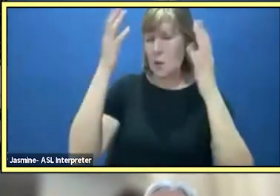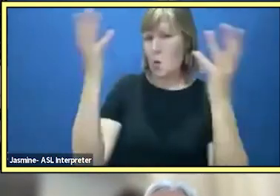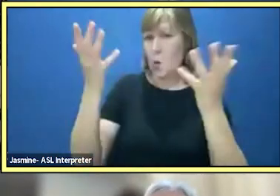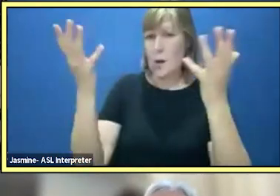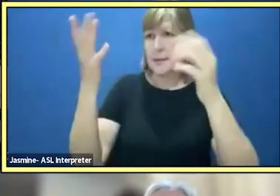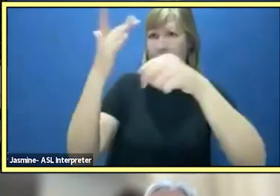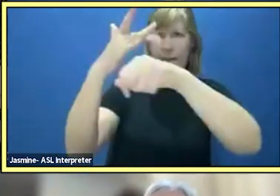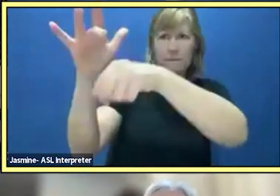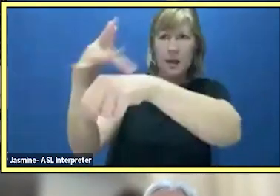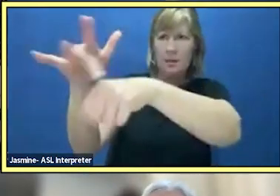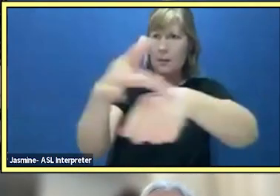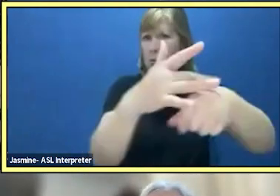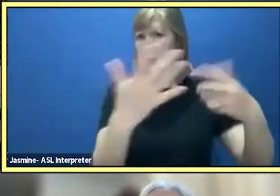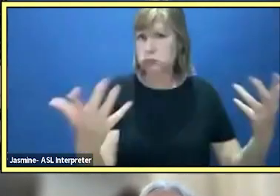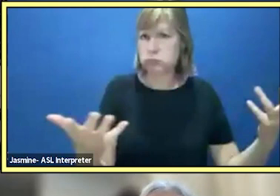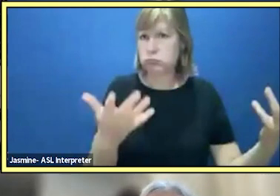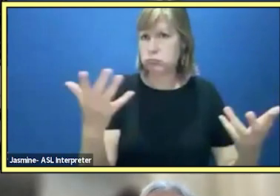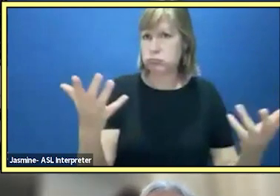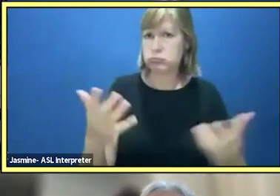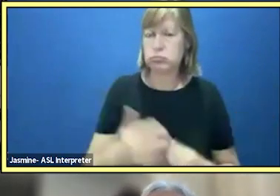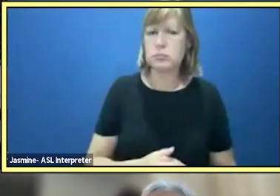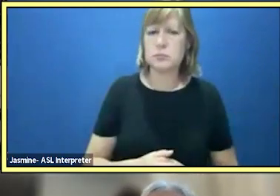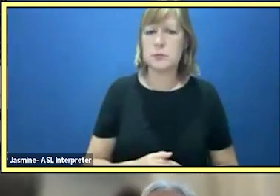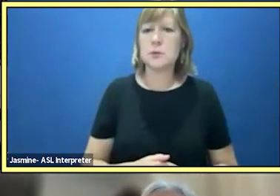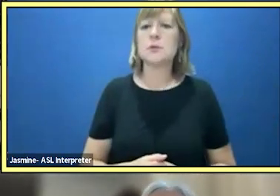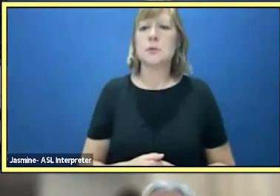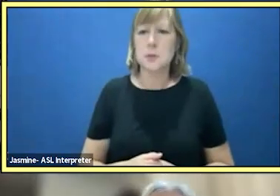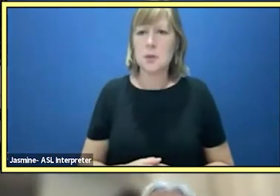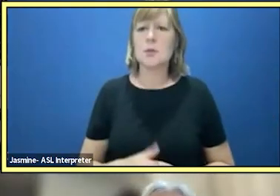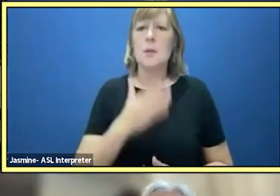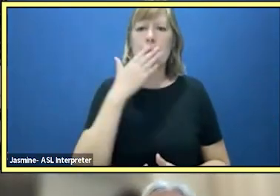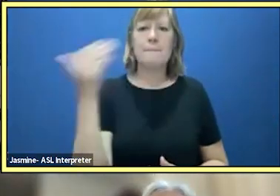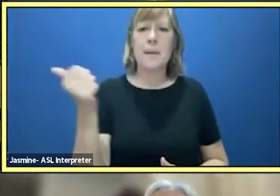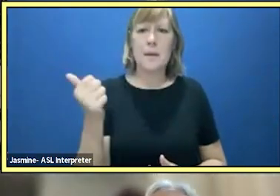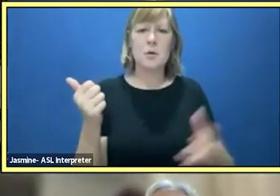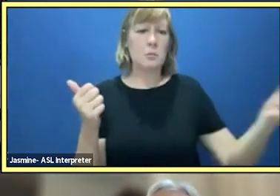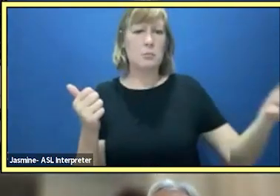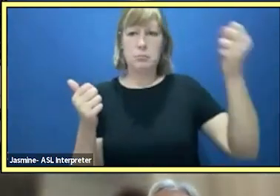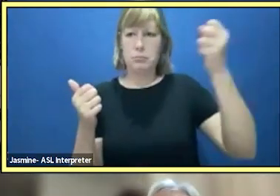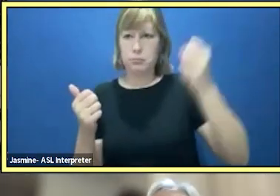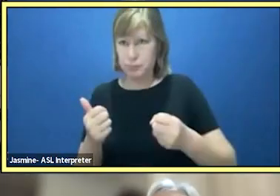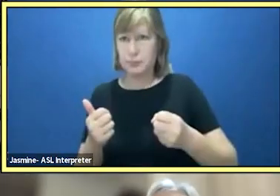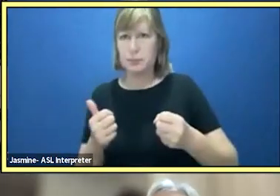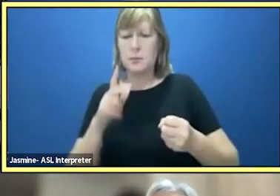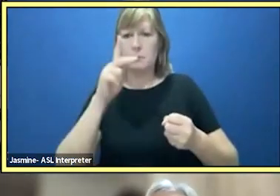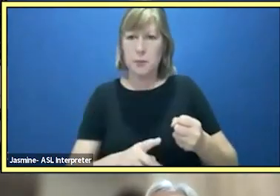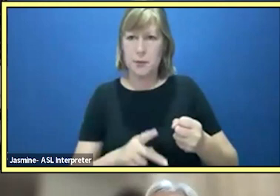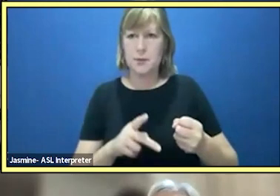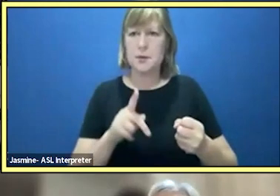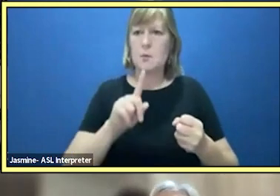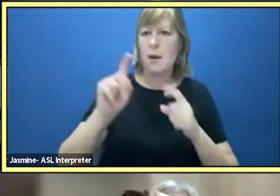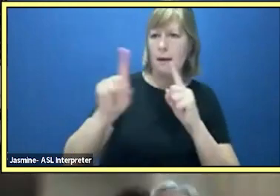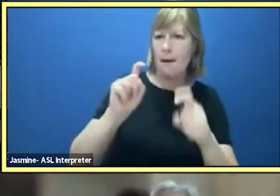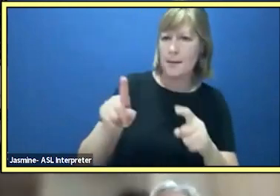a provider, by saying, just tell me all the things that you need and want, and then we'll connect you. You may connect you to provider A around employment